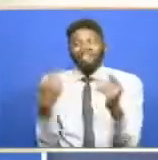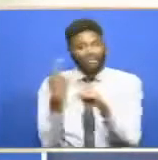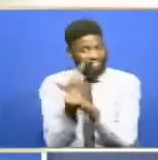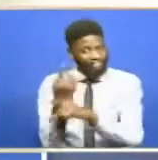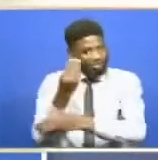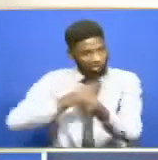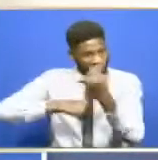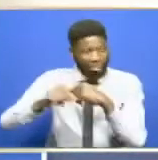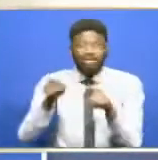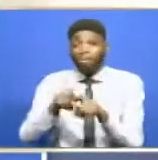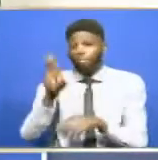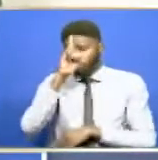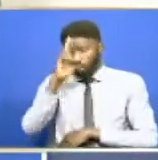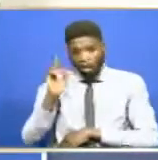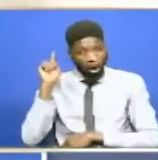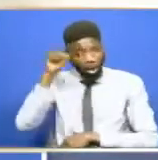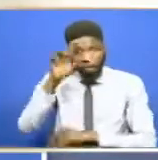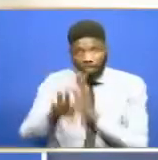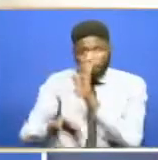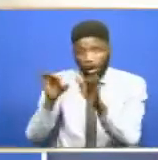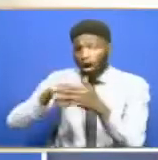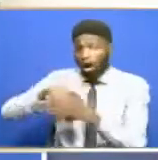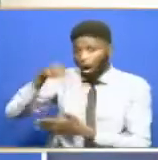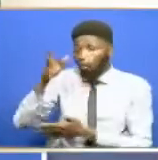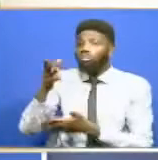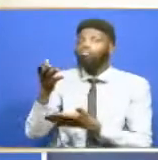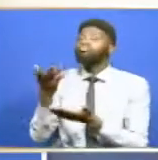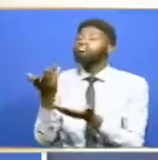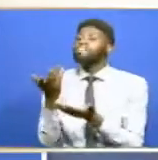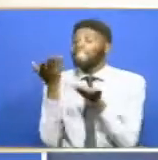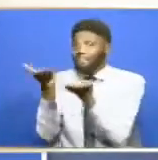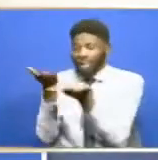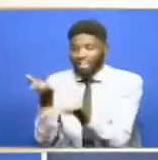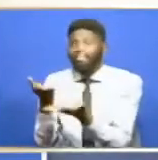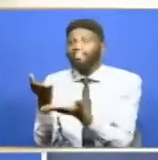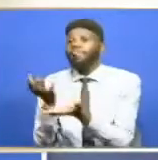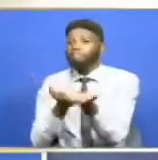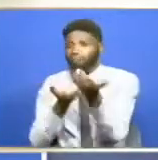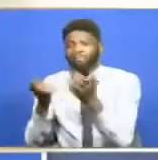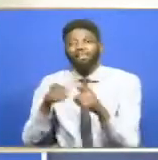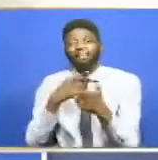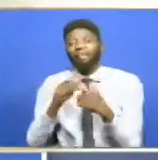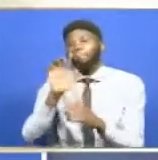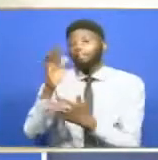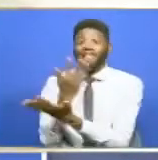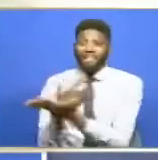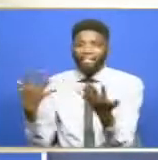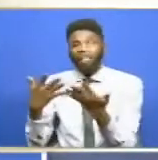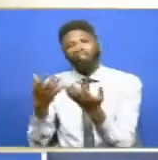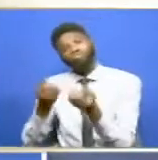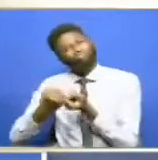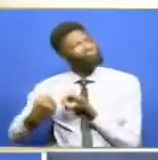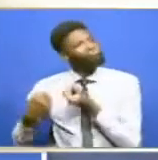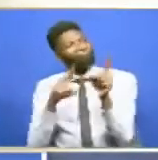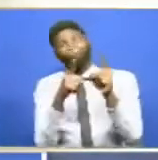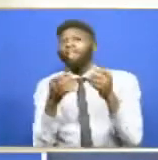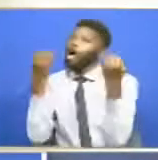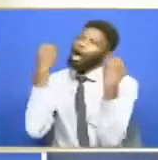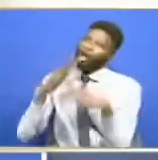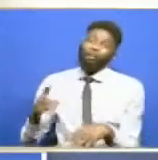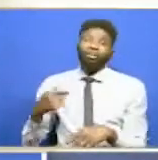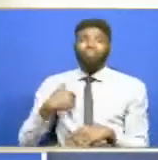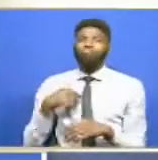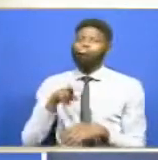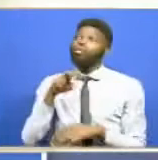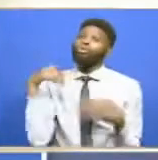the police came and found her there outside, so they threw her things, and she could get a loss. So it was really shocking to